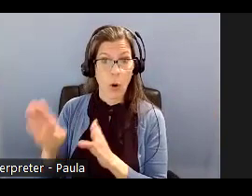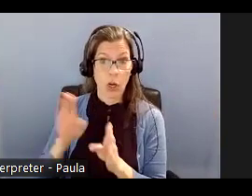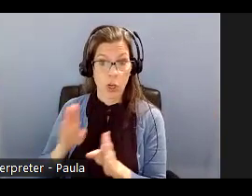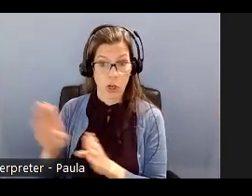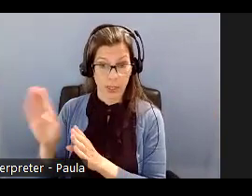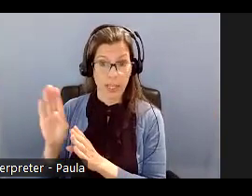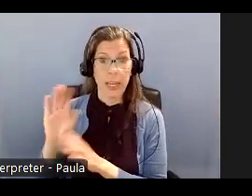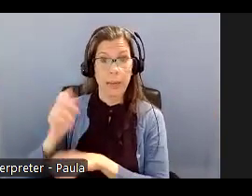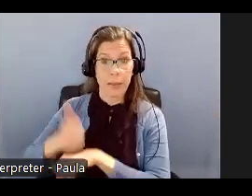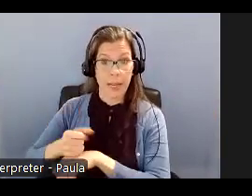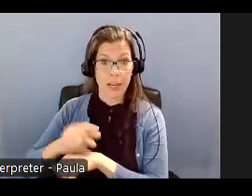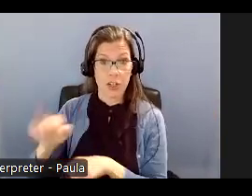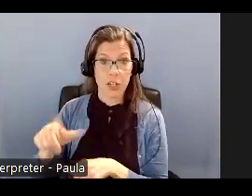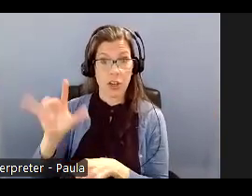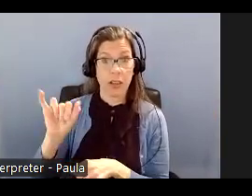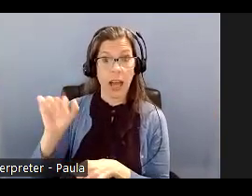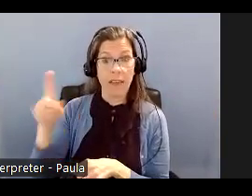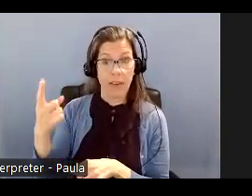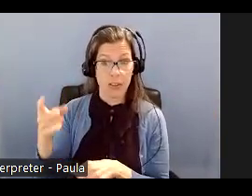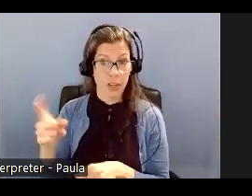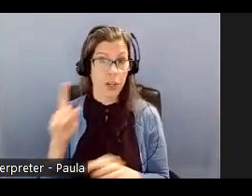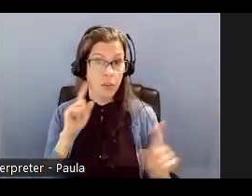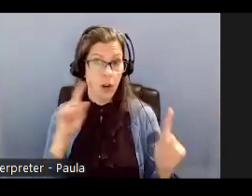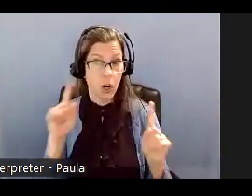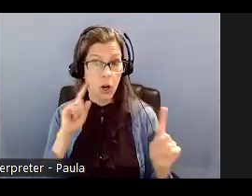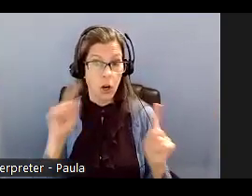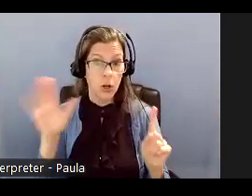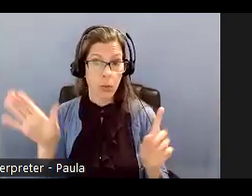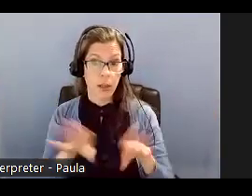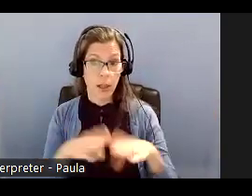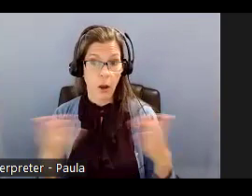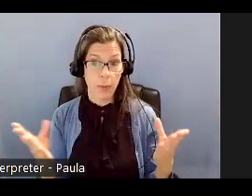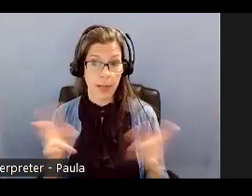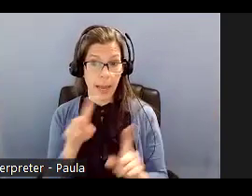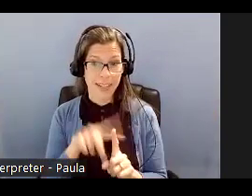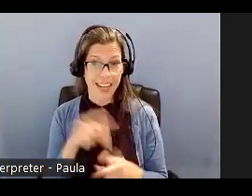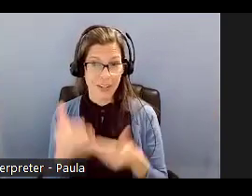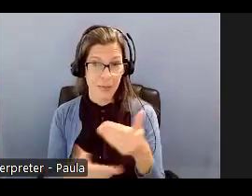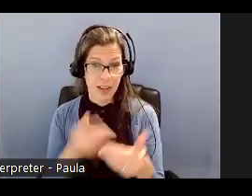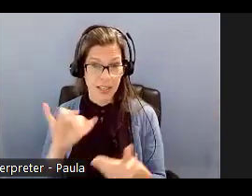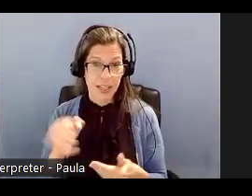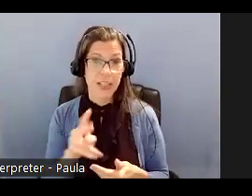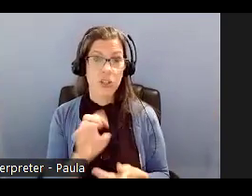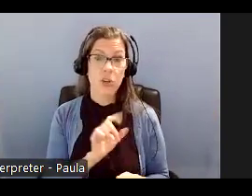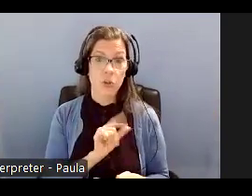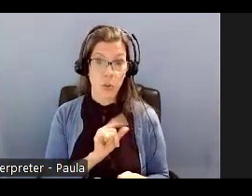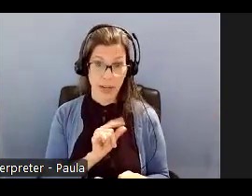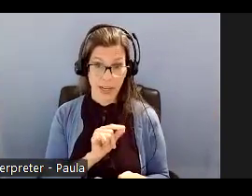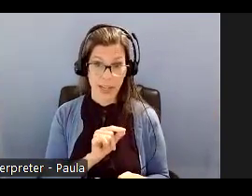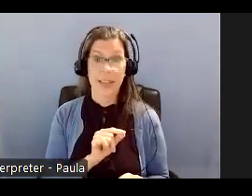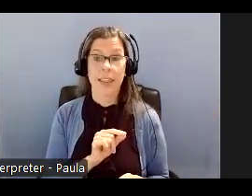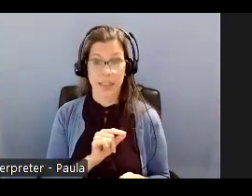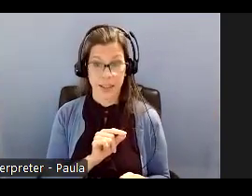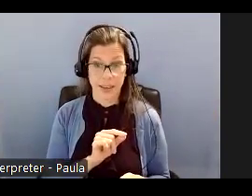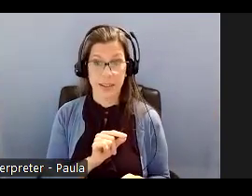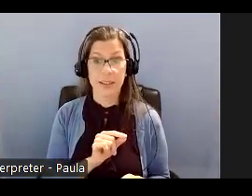on July 1st. And so you've heard we're going to open the application process up on June 20th